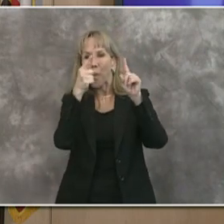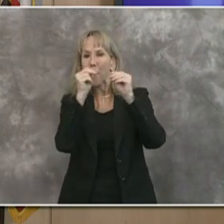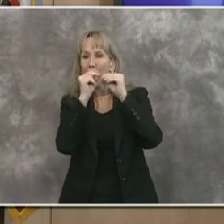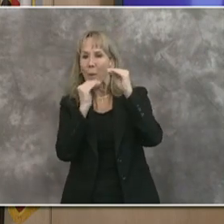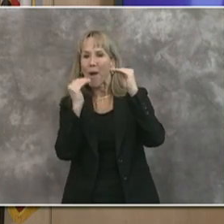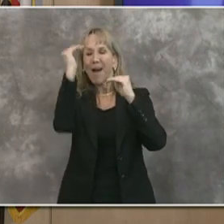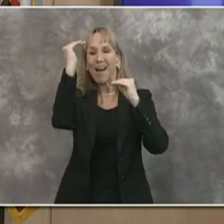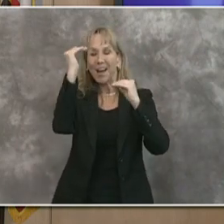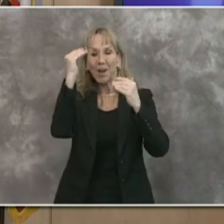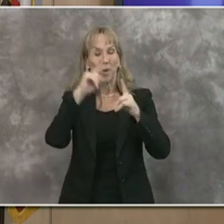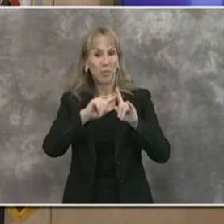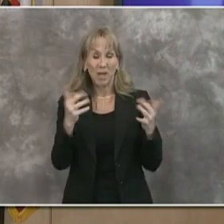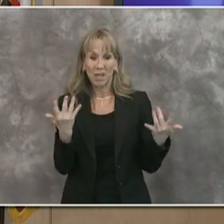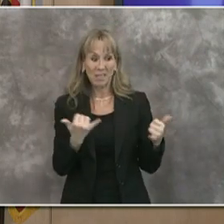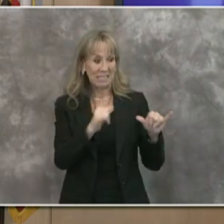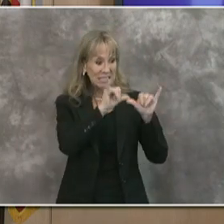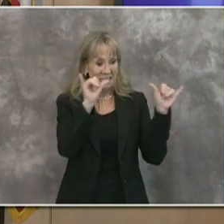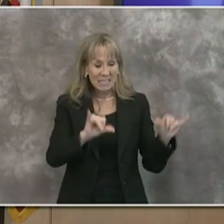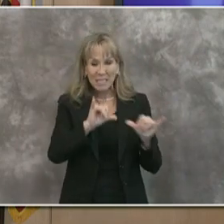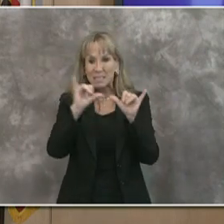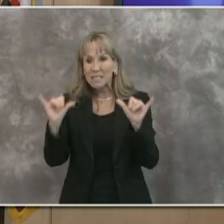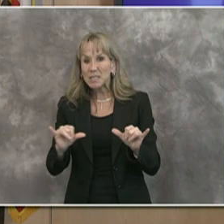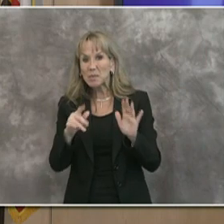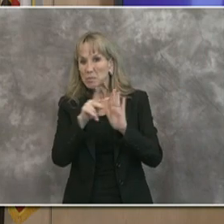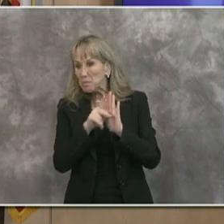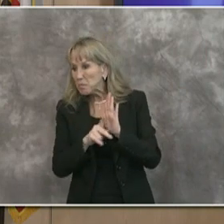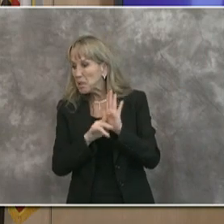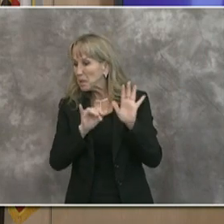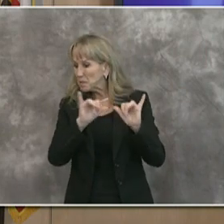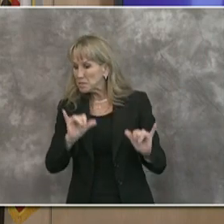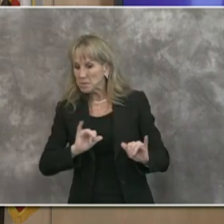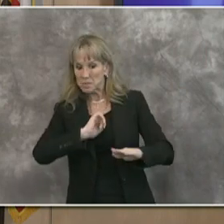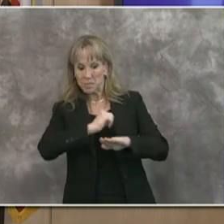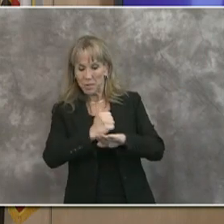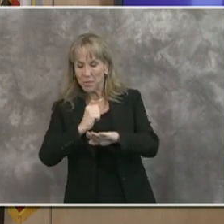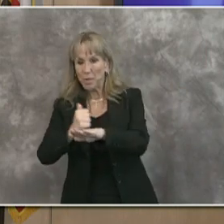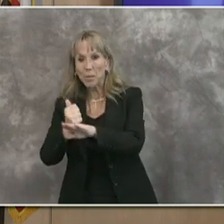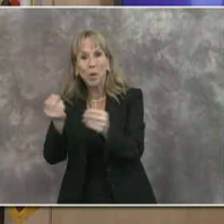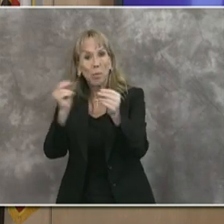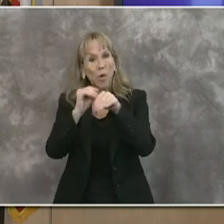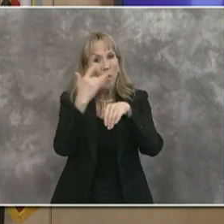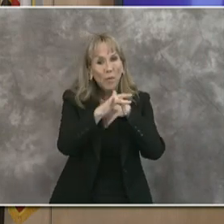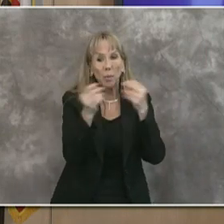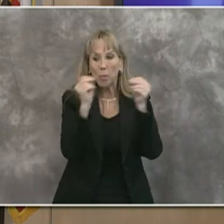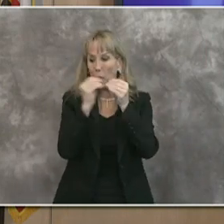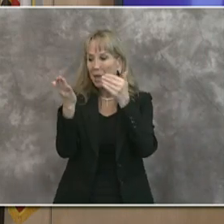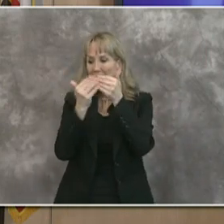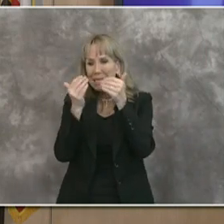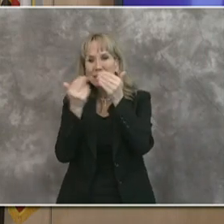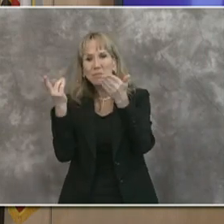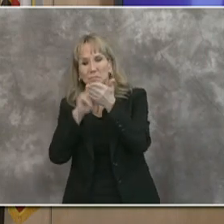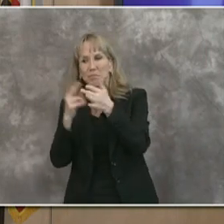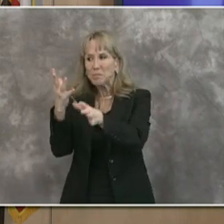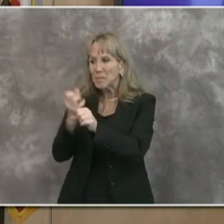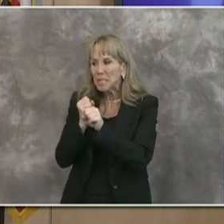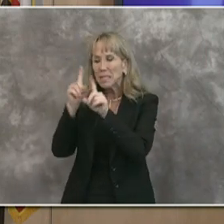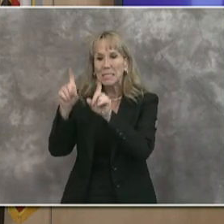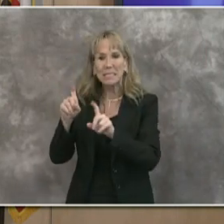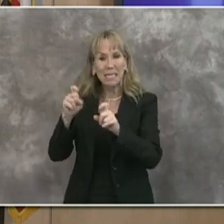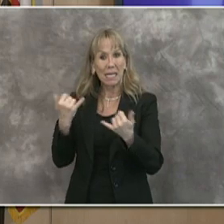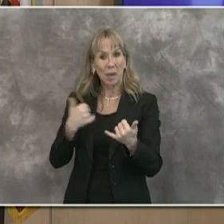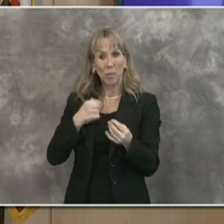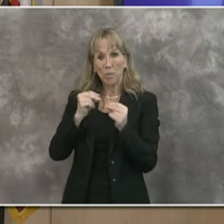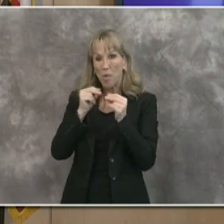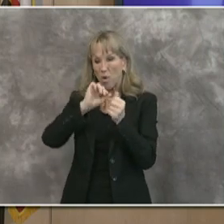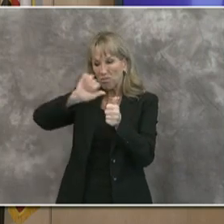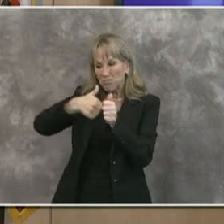that as these systems get worked out, as these protocols get worked out, as it becomes more available, as it becomes easier to sign up, as we have more ready supply